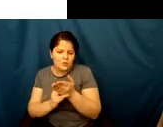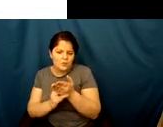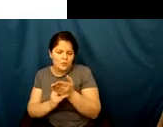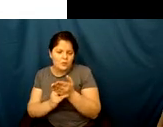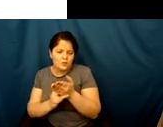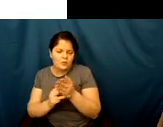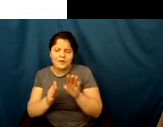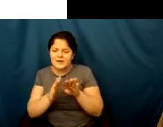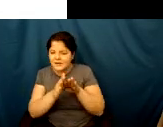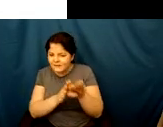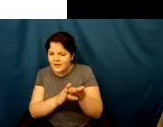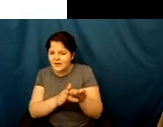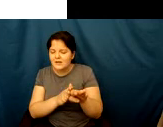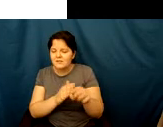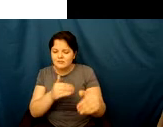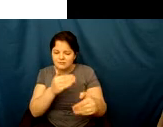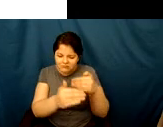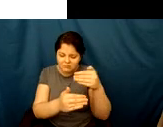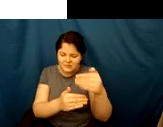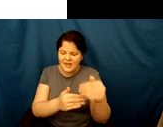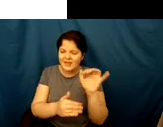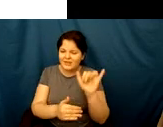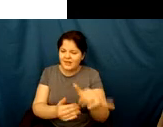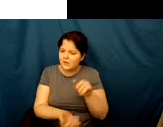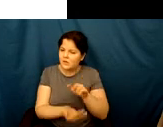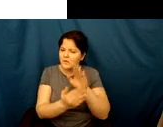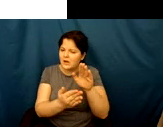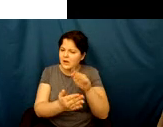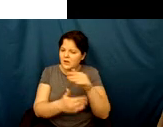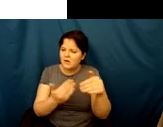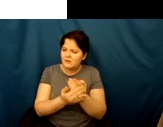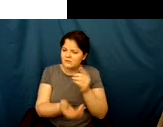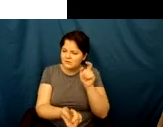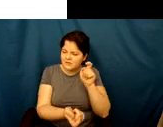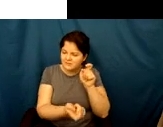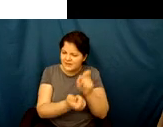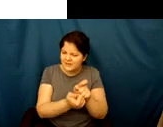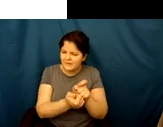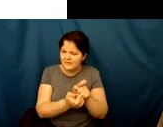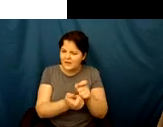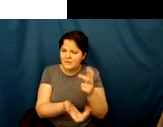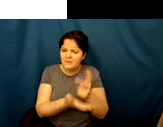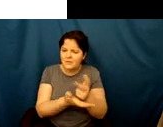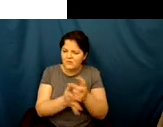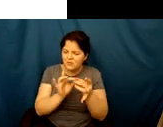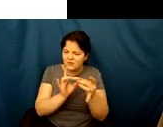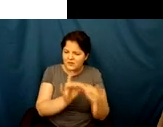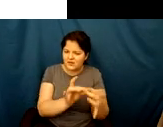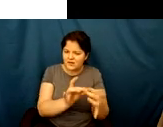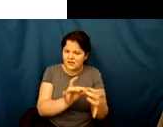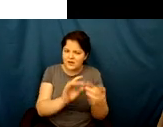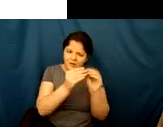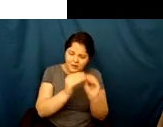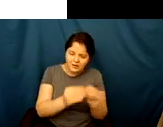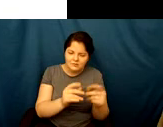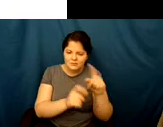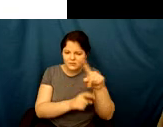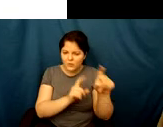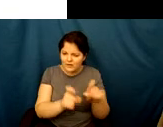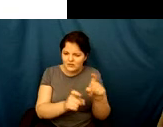of development solicitation process that would address all specific parking related numbers,